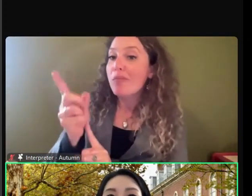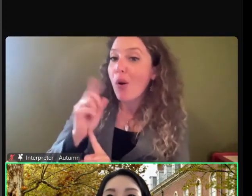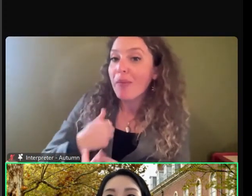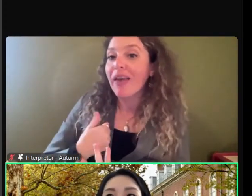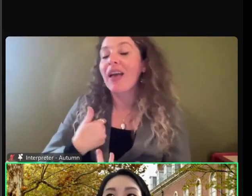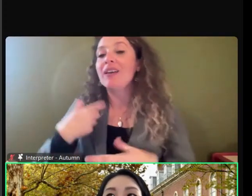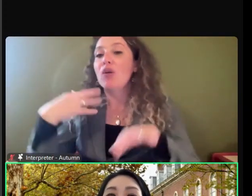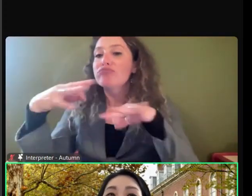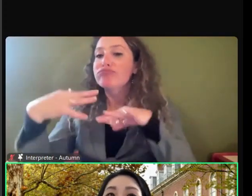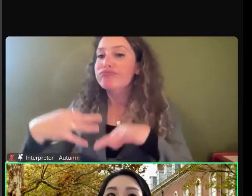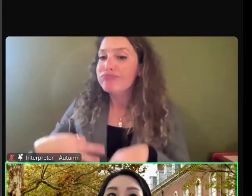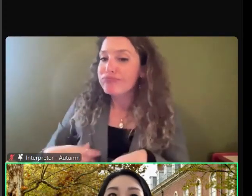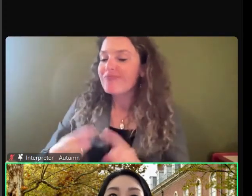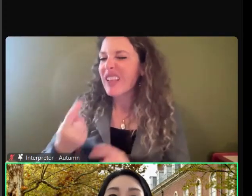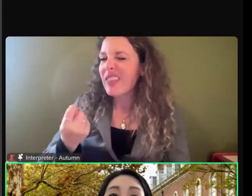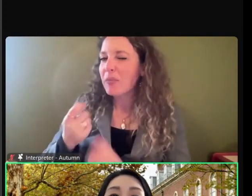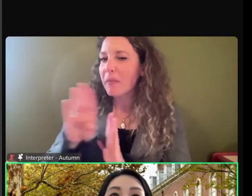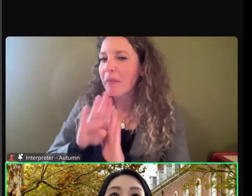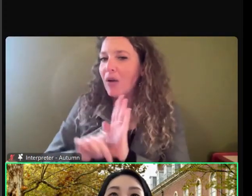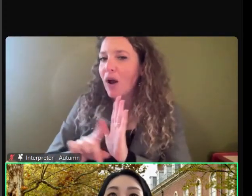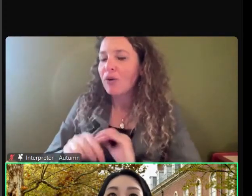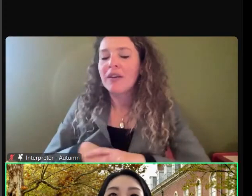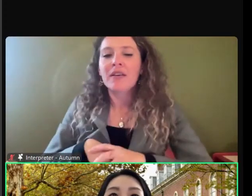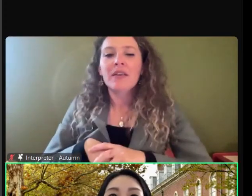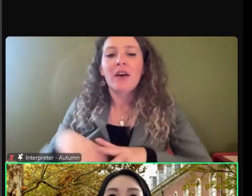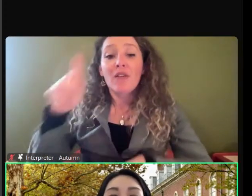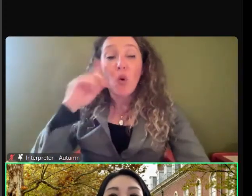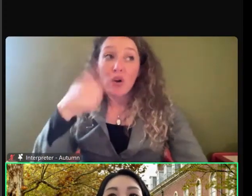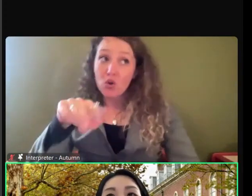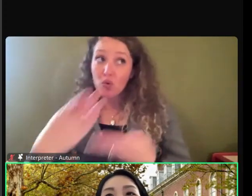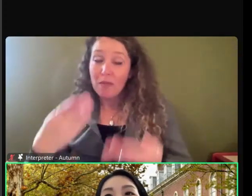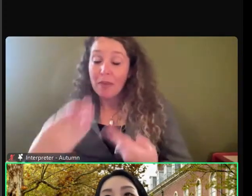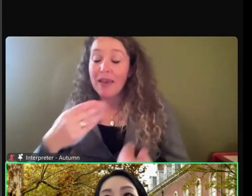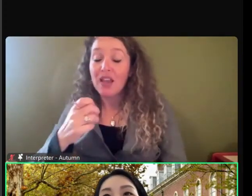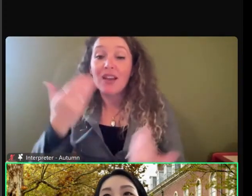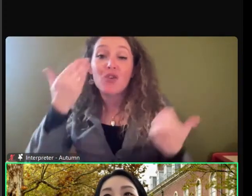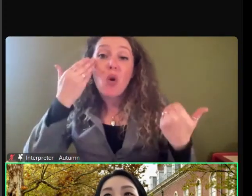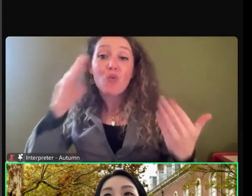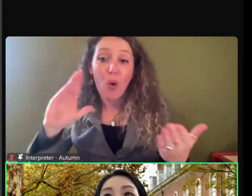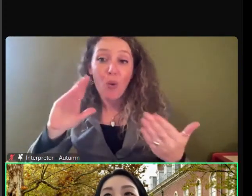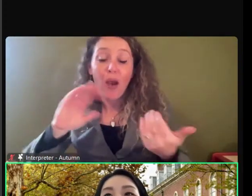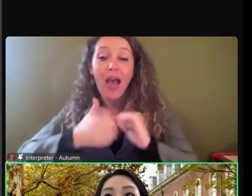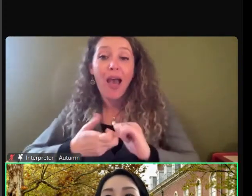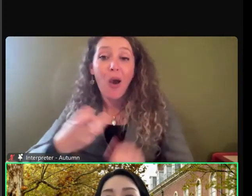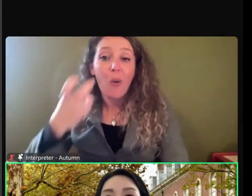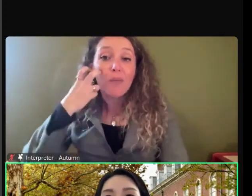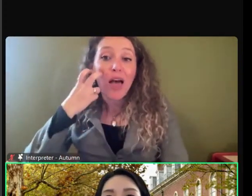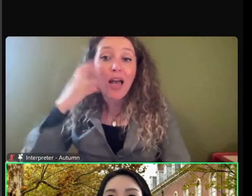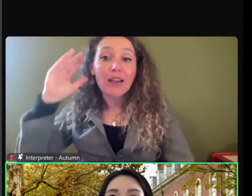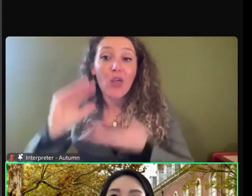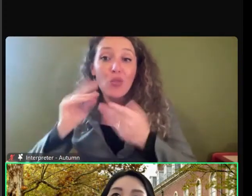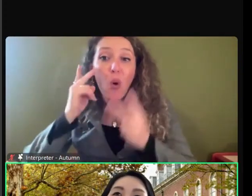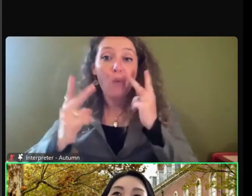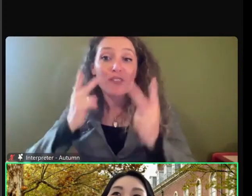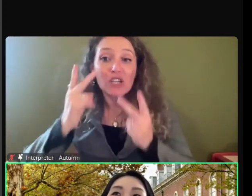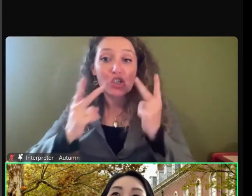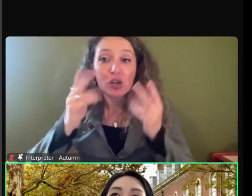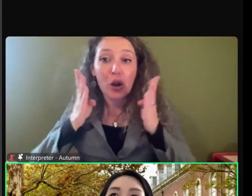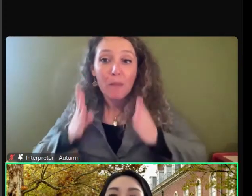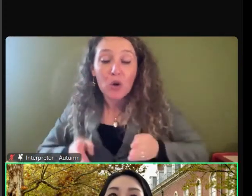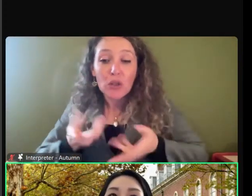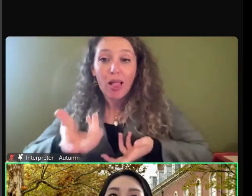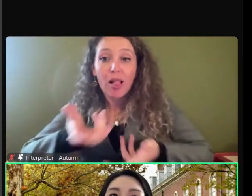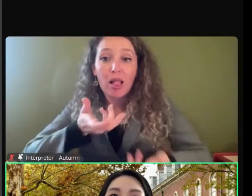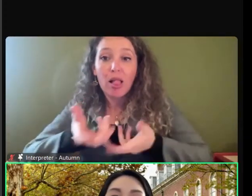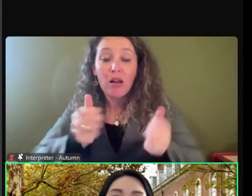background, especially for those who may not be familiar with how blind and low vision persons interact with